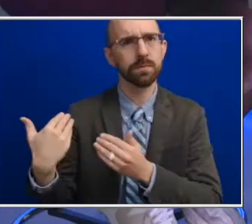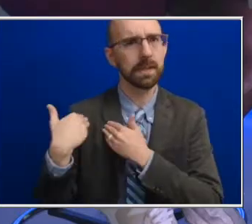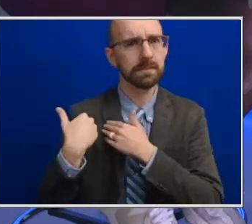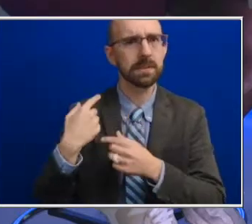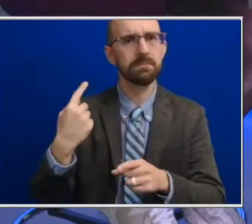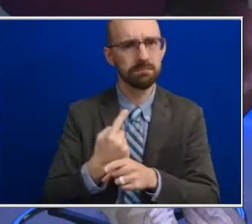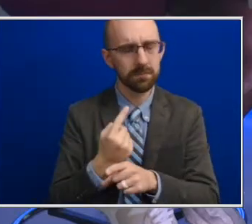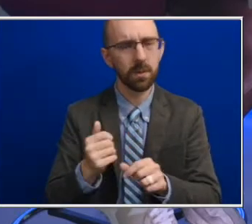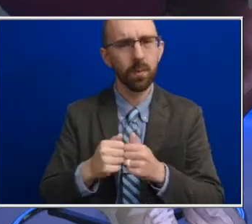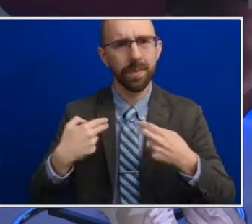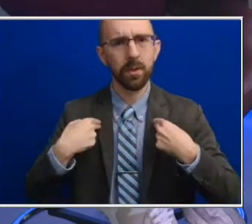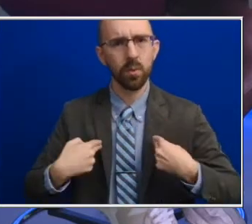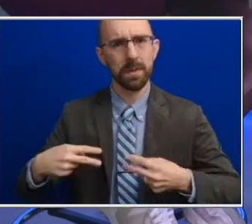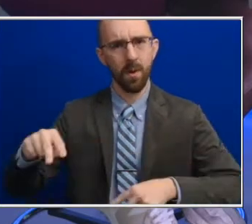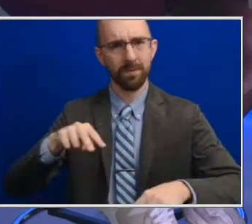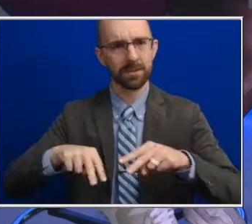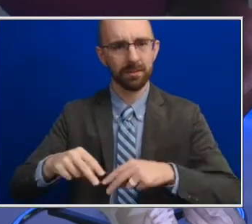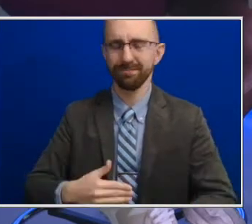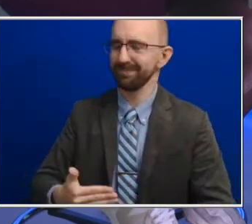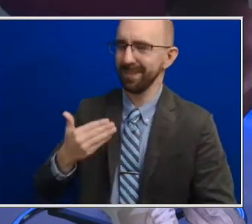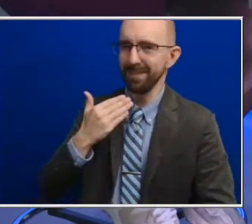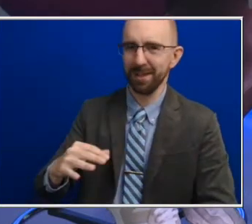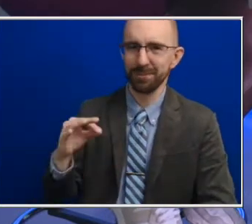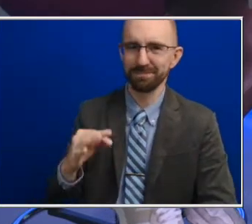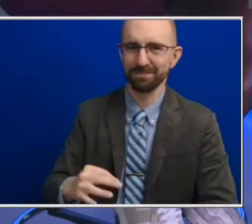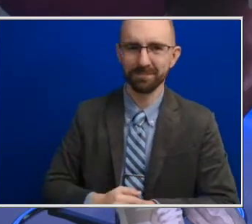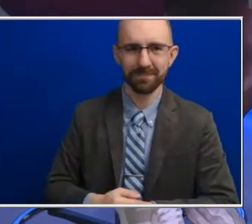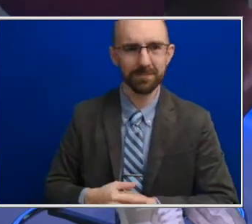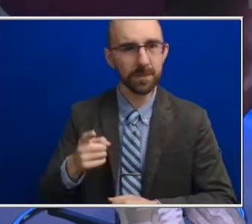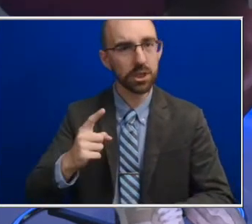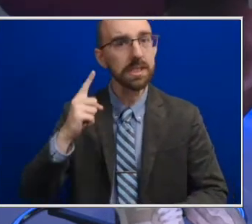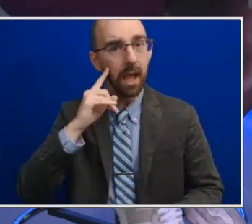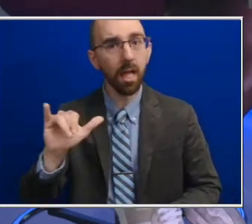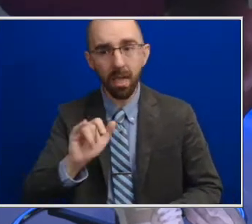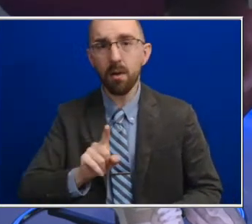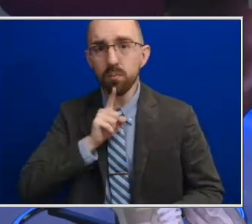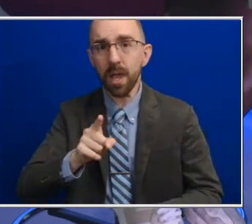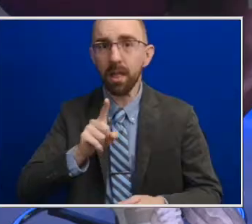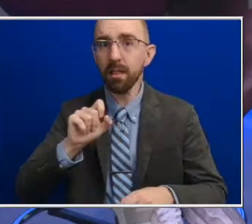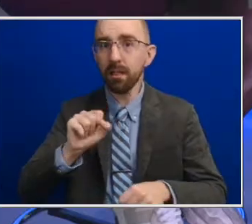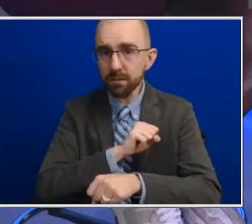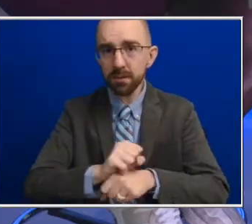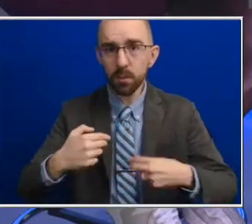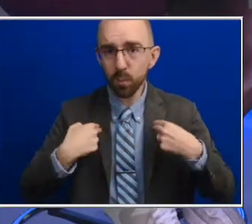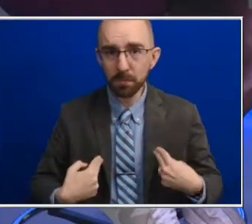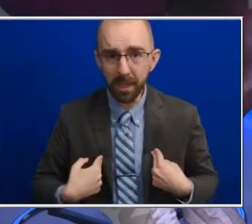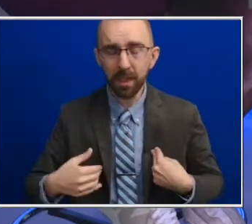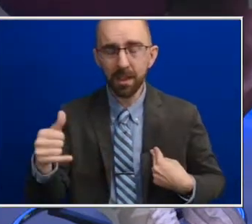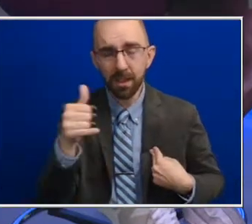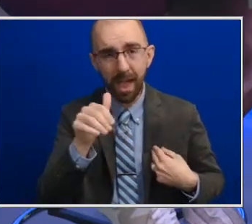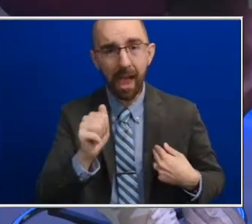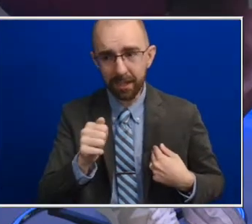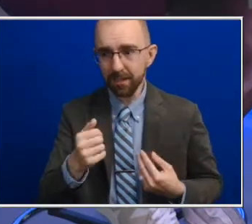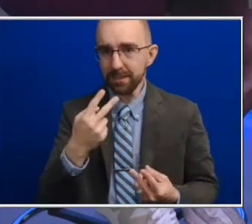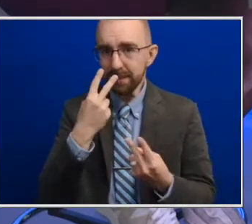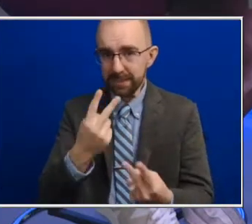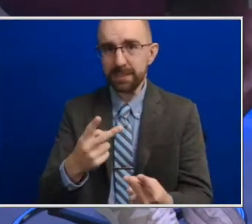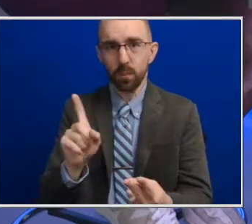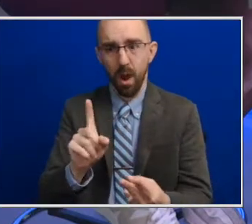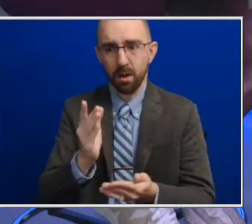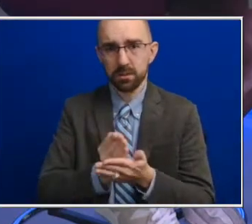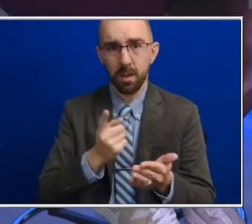oversight. Thank you so much. She sounds like a real person. I can see where someone might